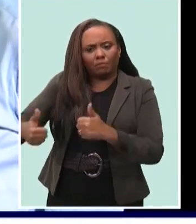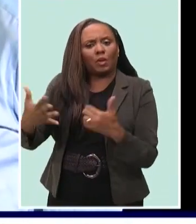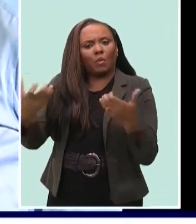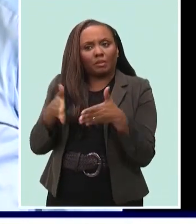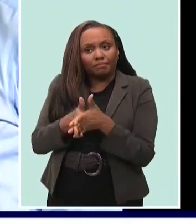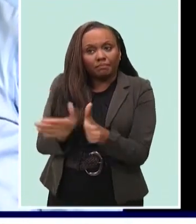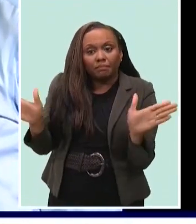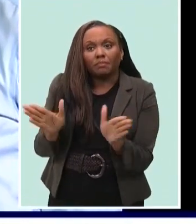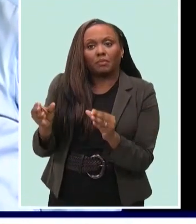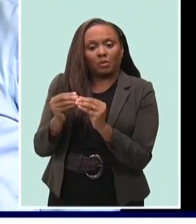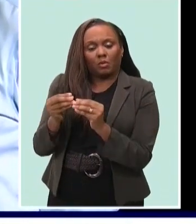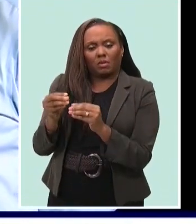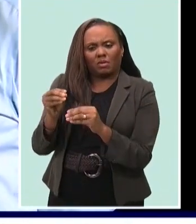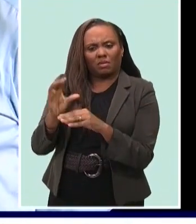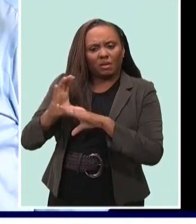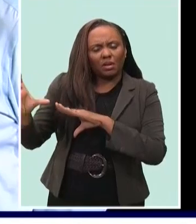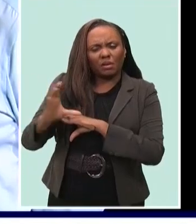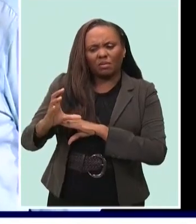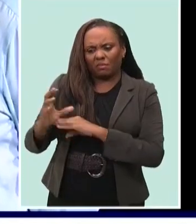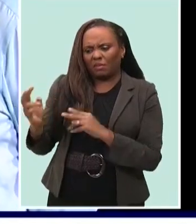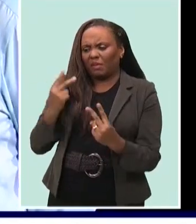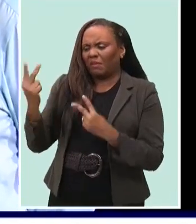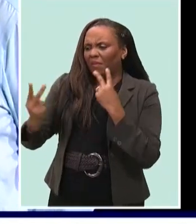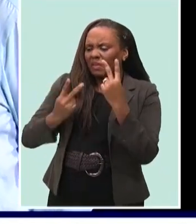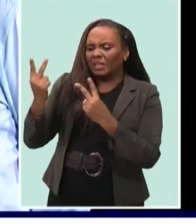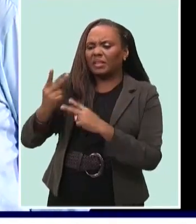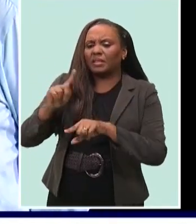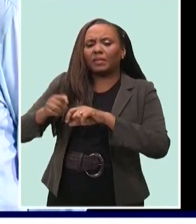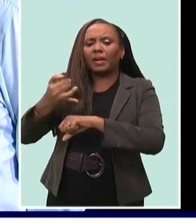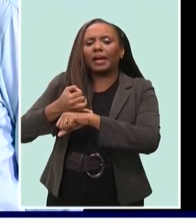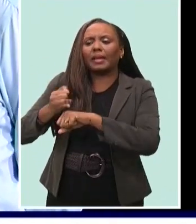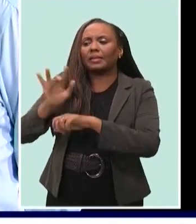the region, visited quite some islands, and